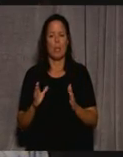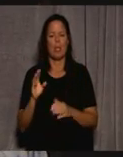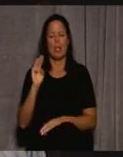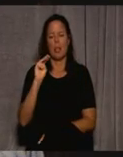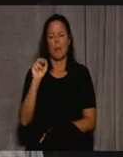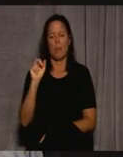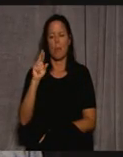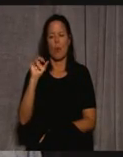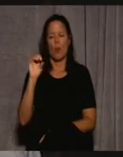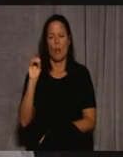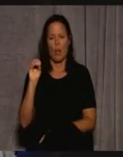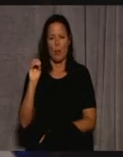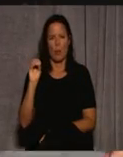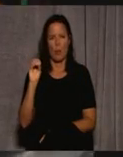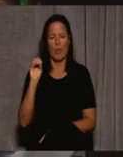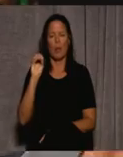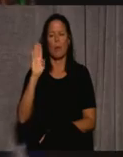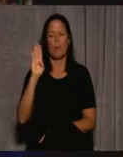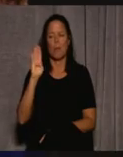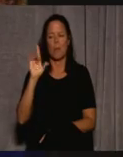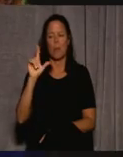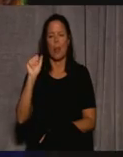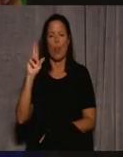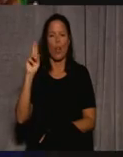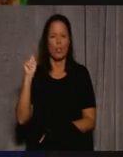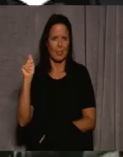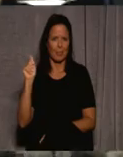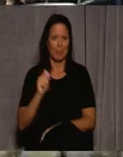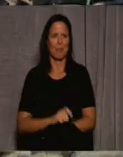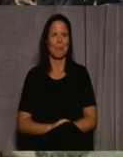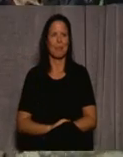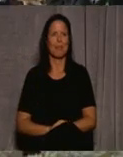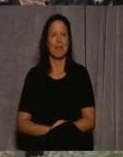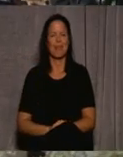Mario Diaz-Balart. Congressman, thank you.